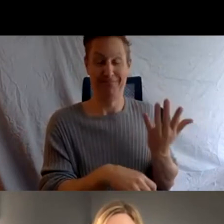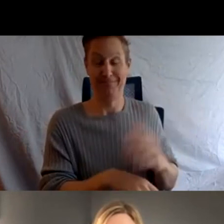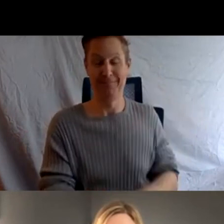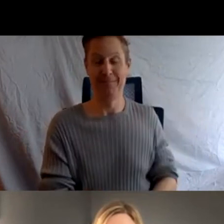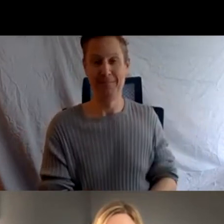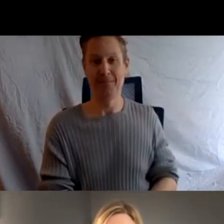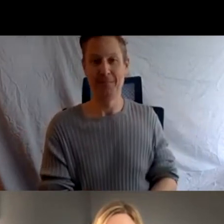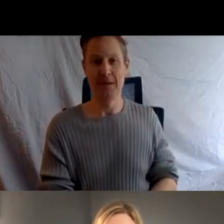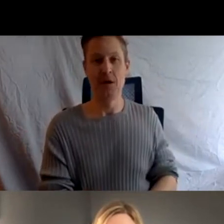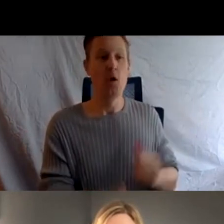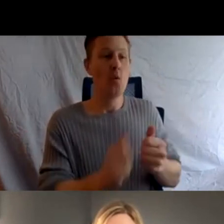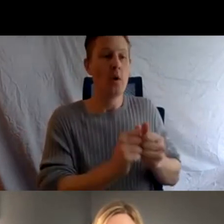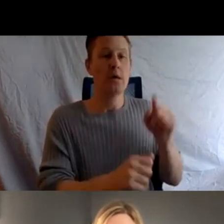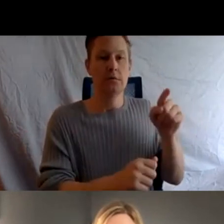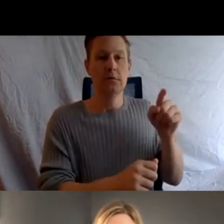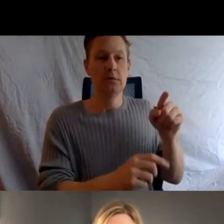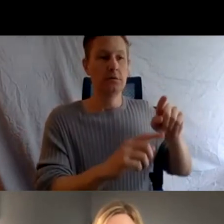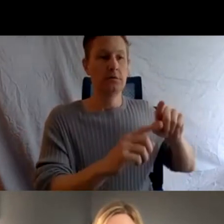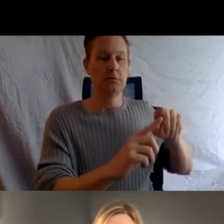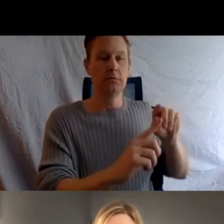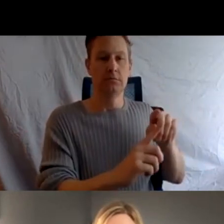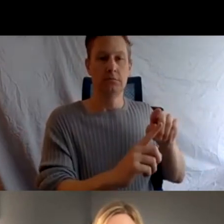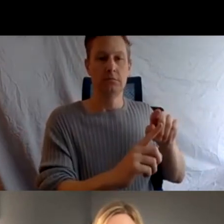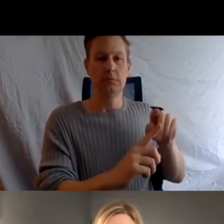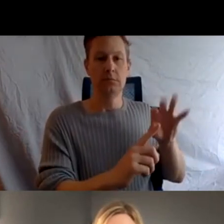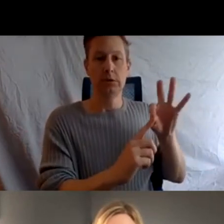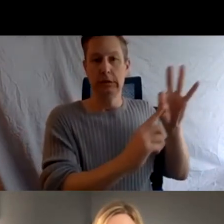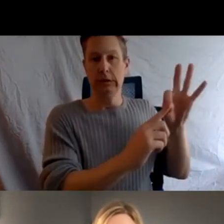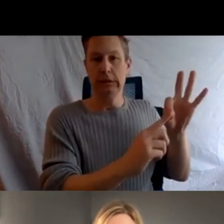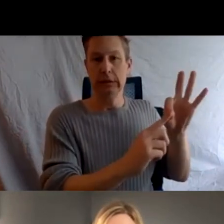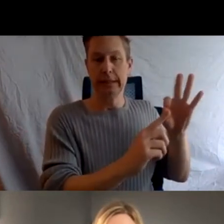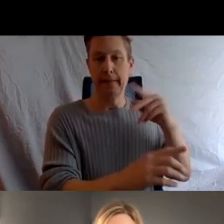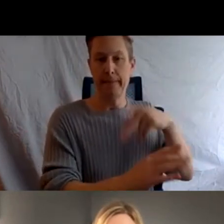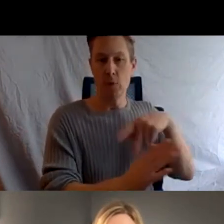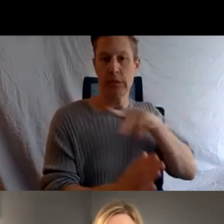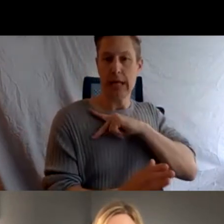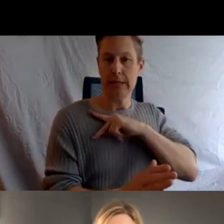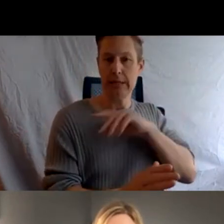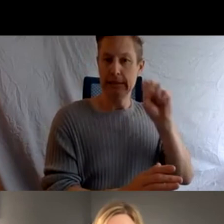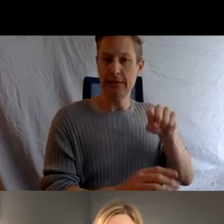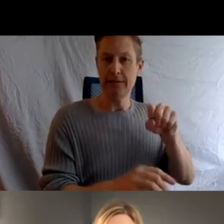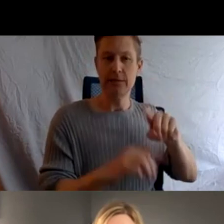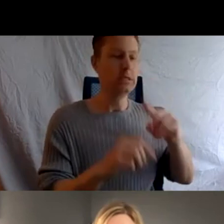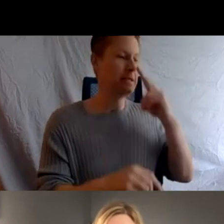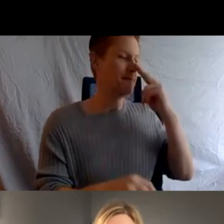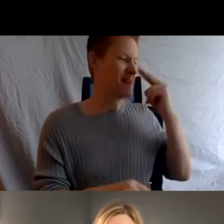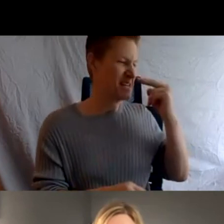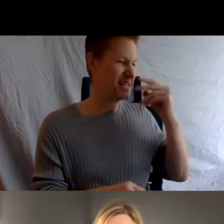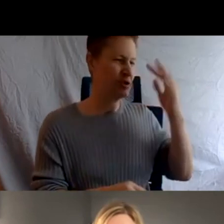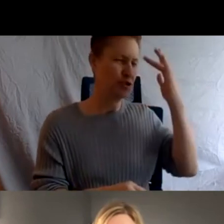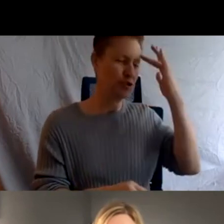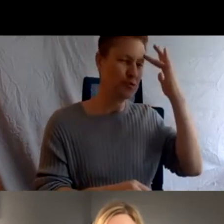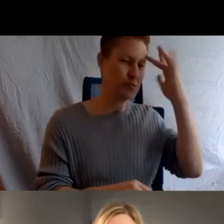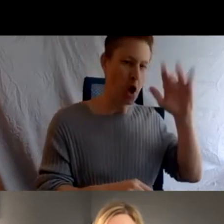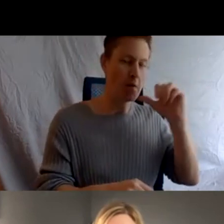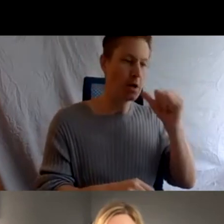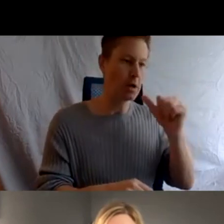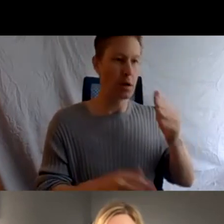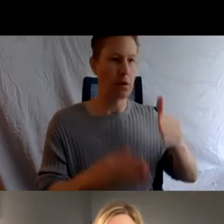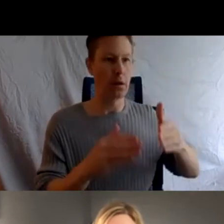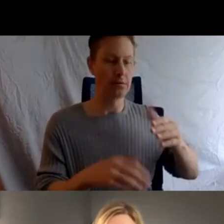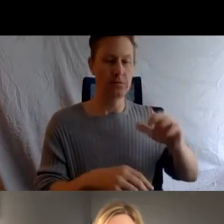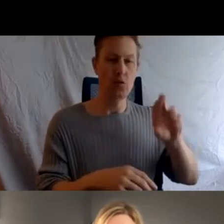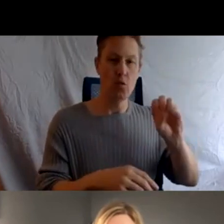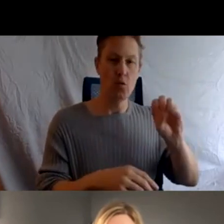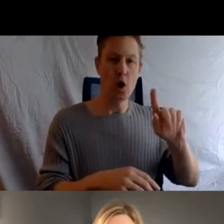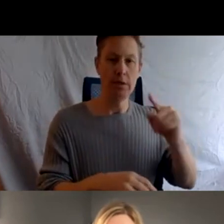again, with his own distinct personality, like all of them did. Like he was funny, but he was smart, but he wasn't like a robot. Like he was